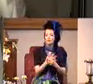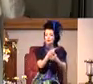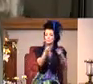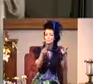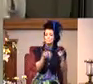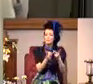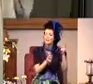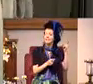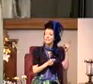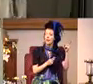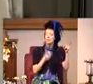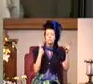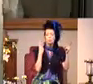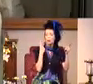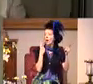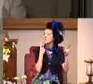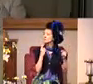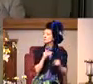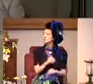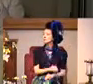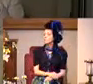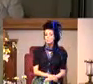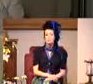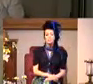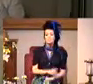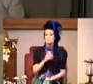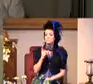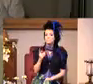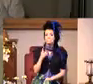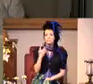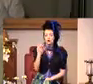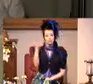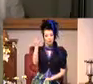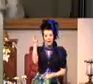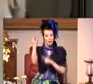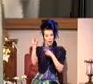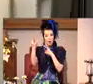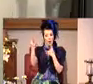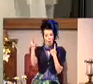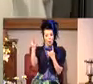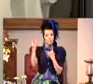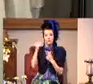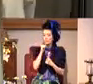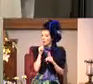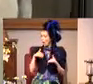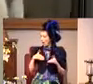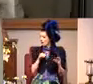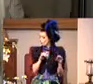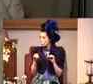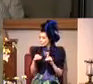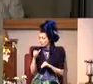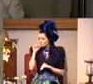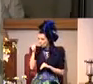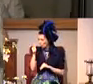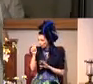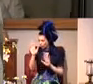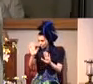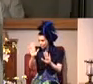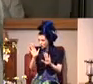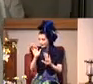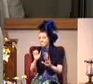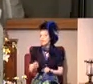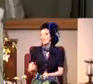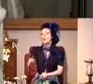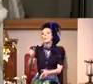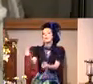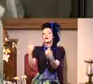Now, we were just there for the one-off. It was just there for that one Friday, and we're not moving there tomorrow, so please make sure you come back here next